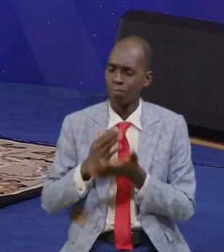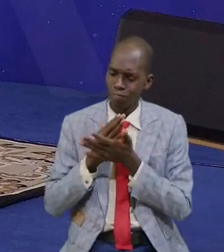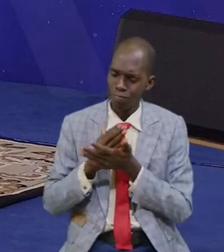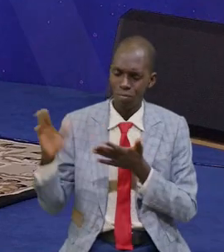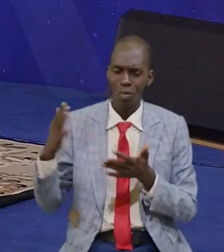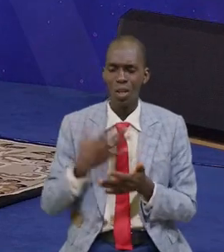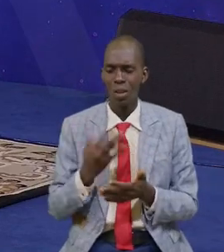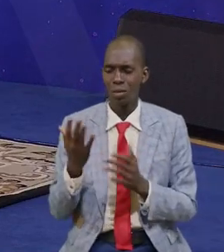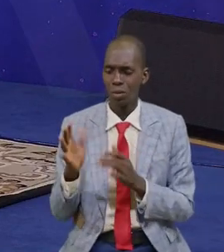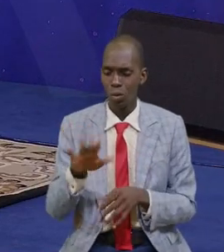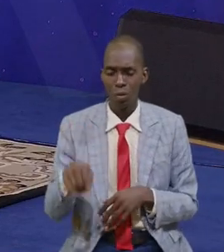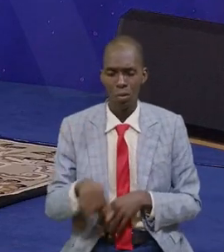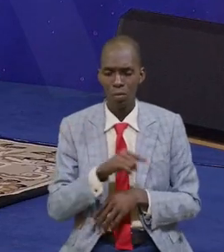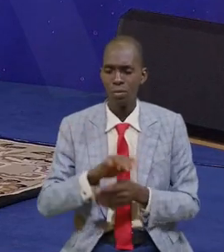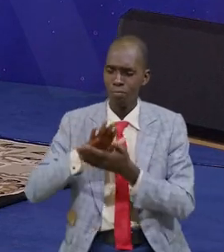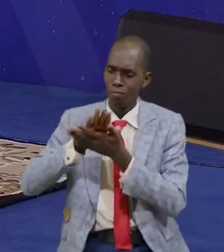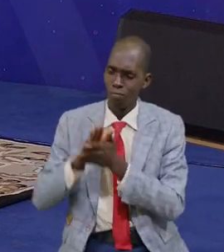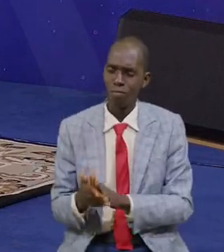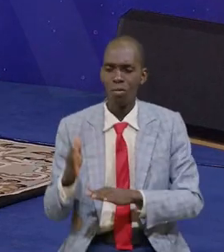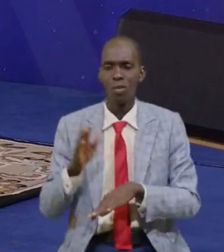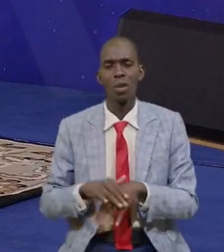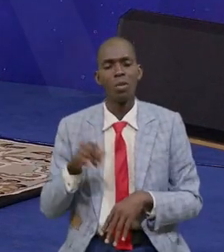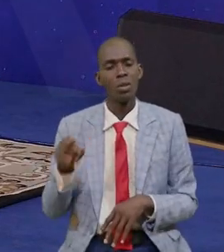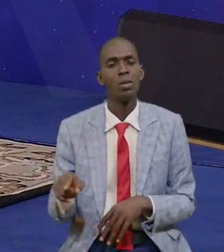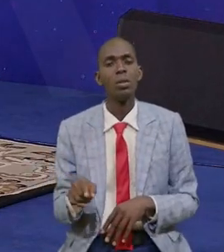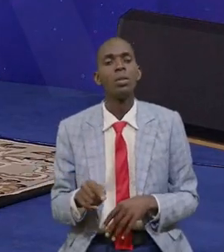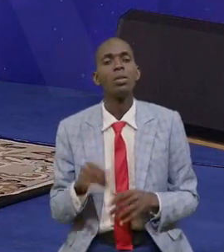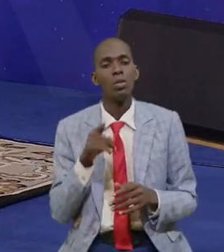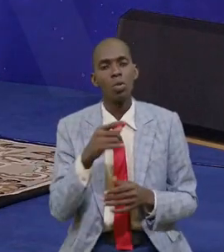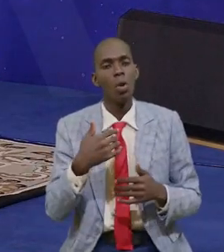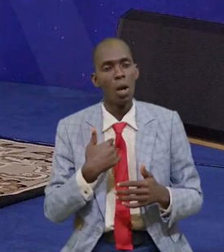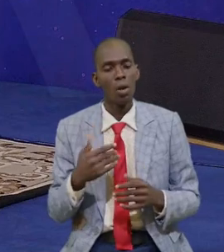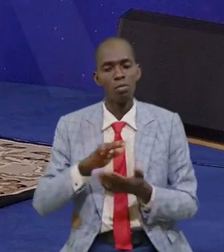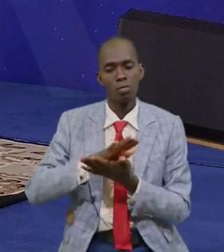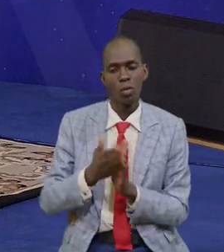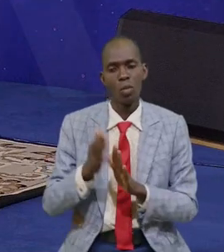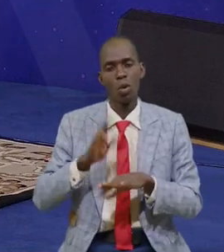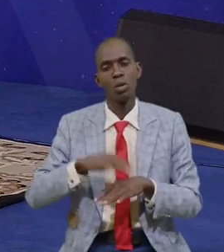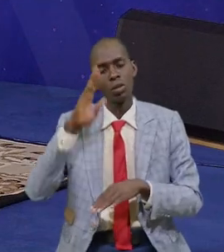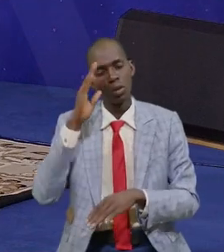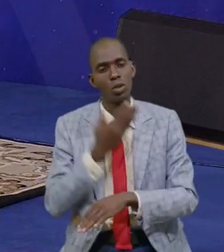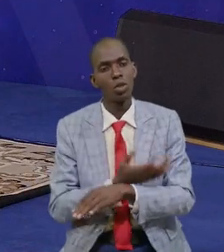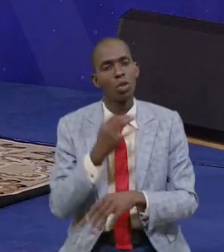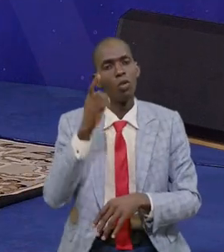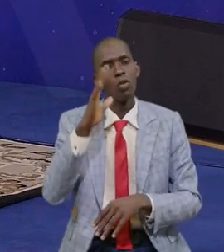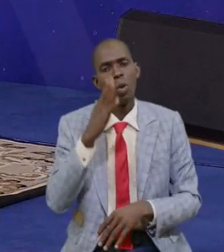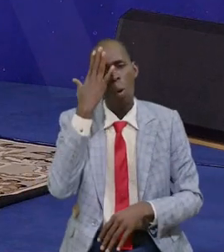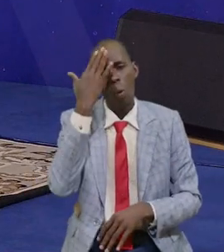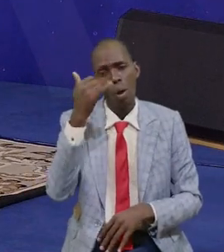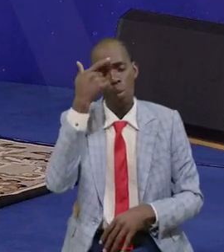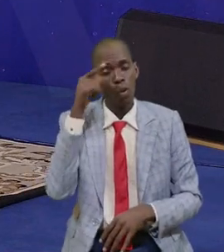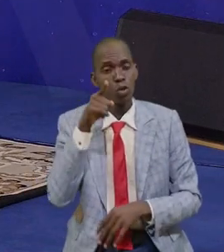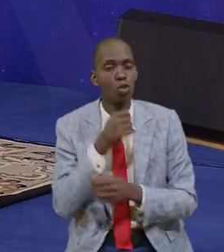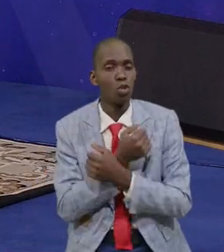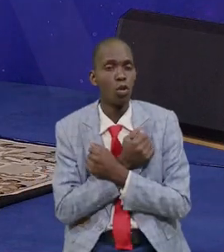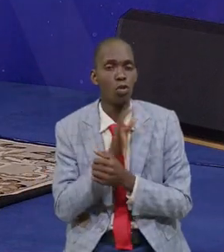have trampled underfoot the Son of God. Because you love your sin. And you love what you want